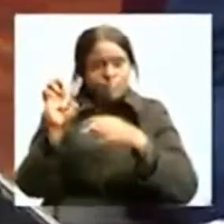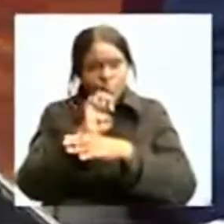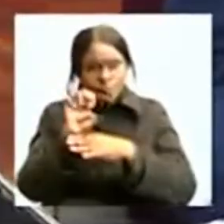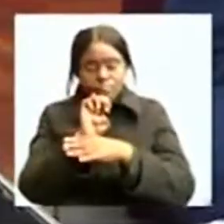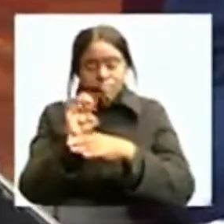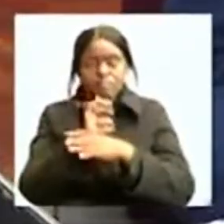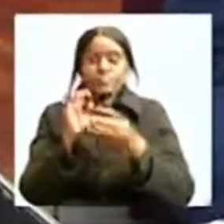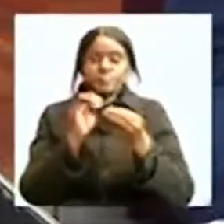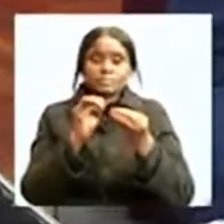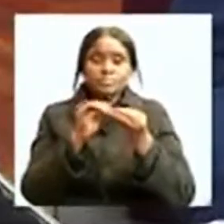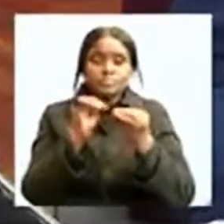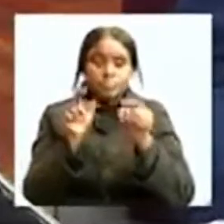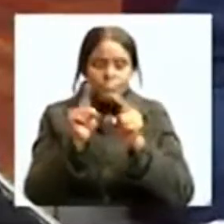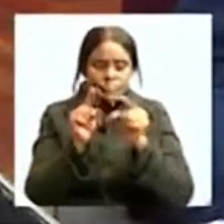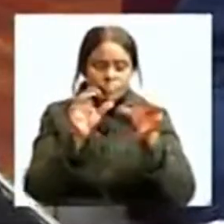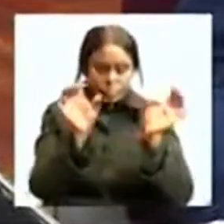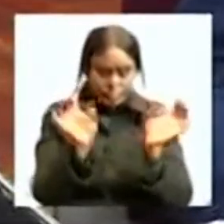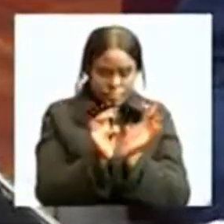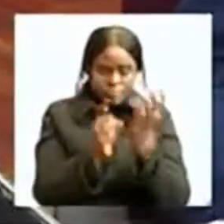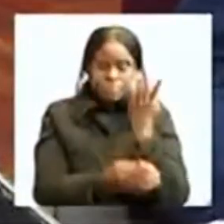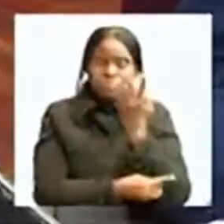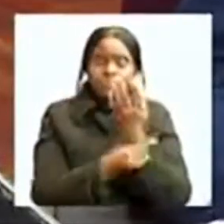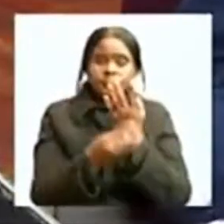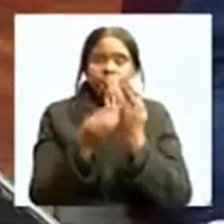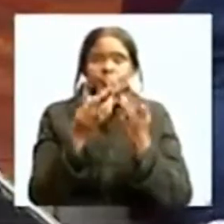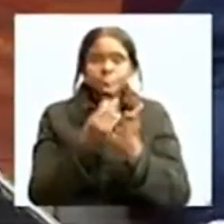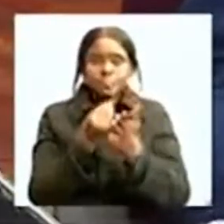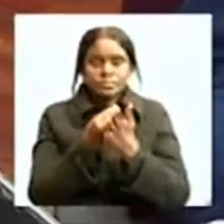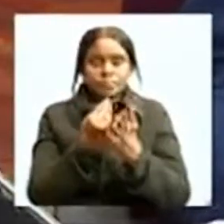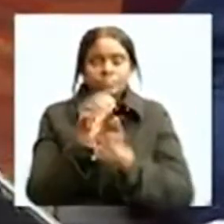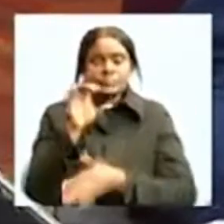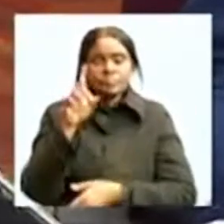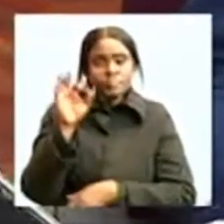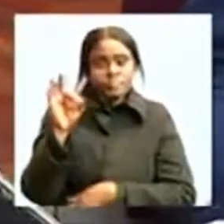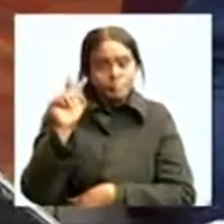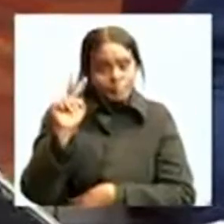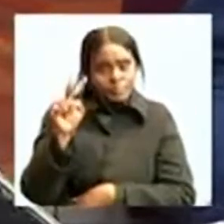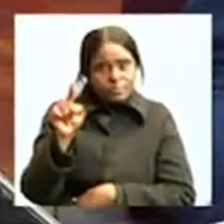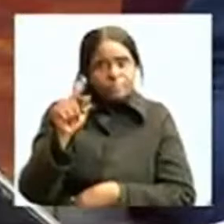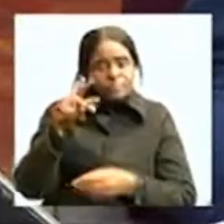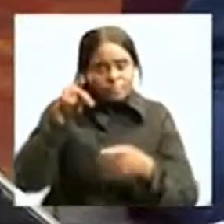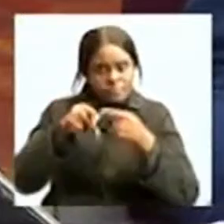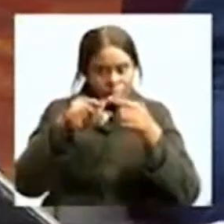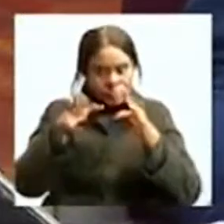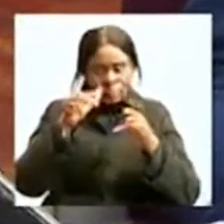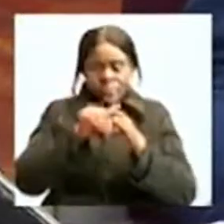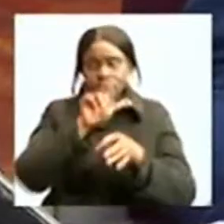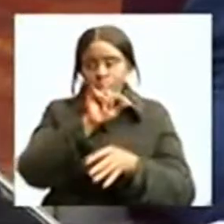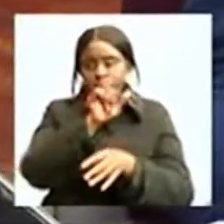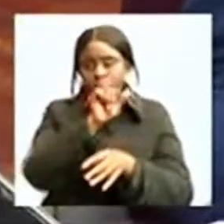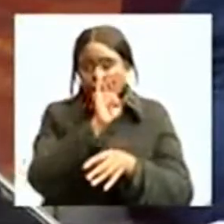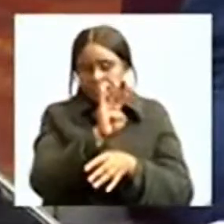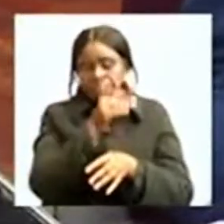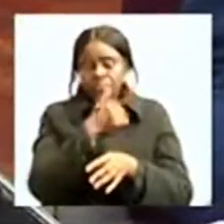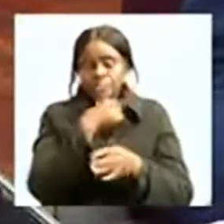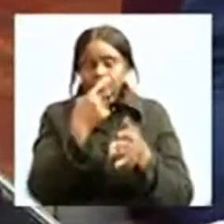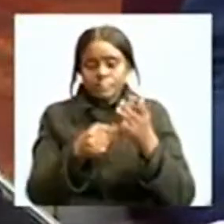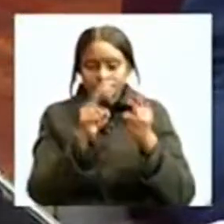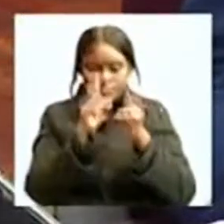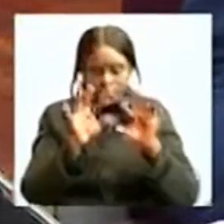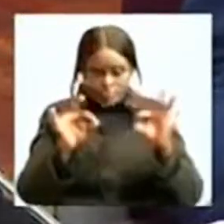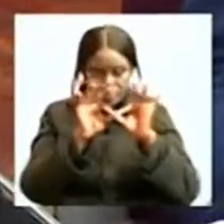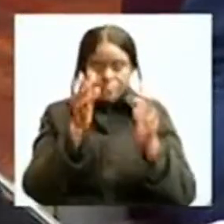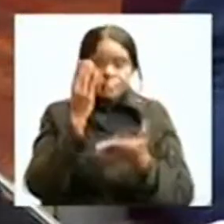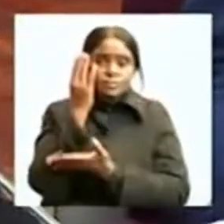evaluation, the Constituency Development Fund CDF dashboard launched in 2024 has